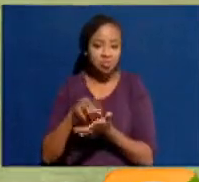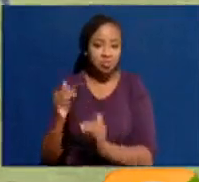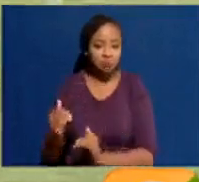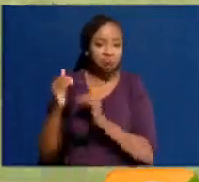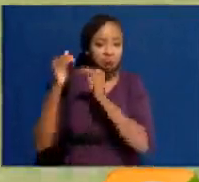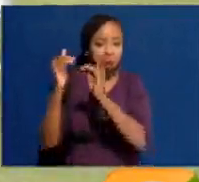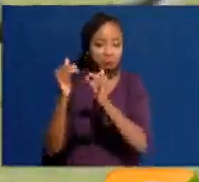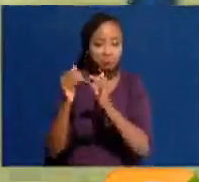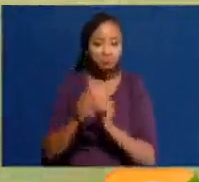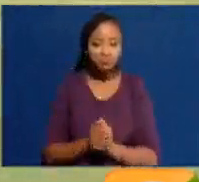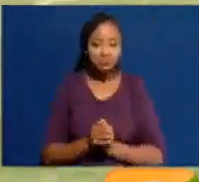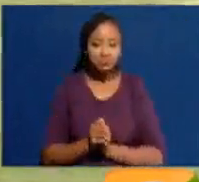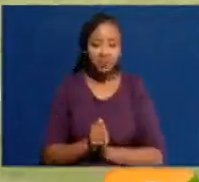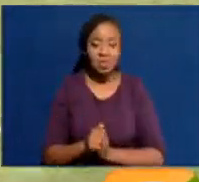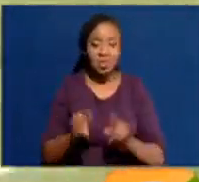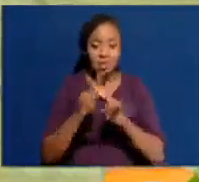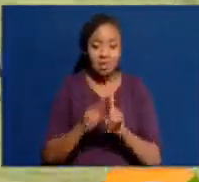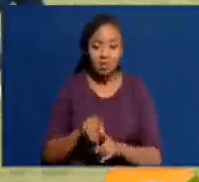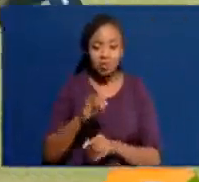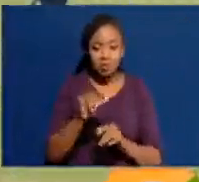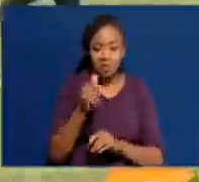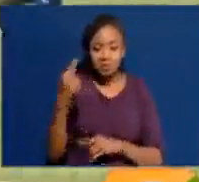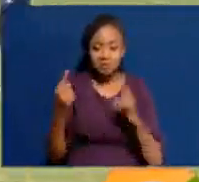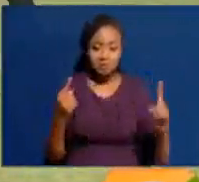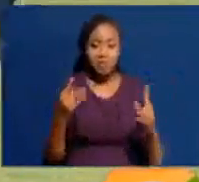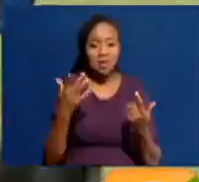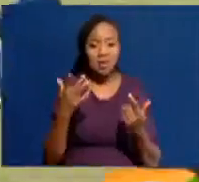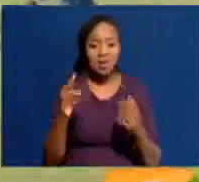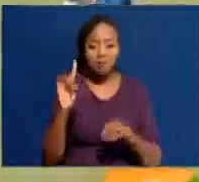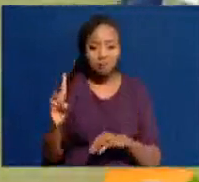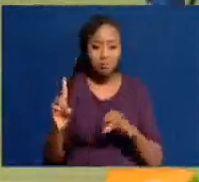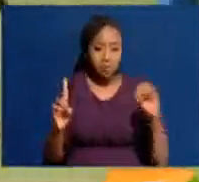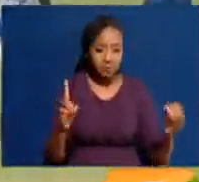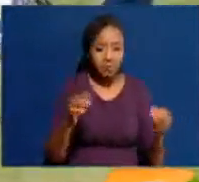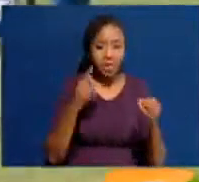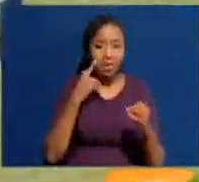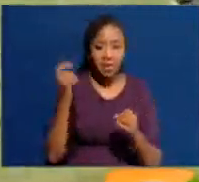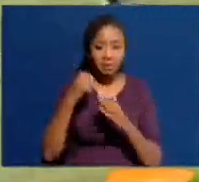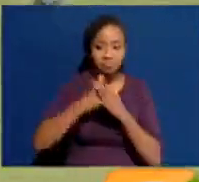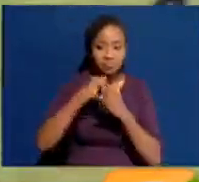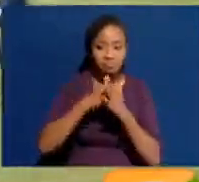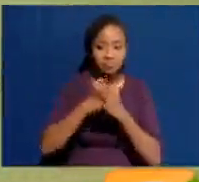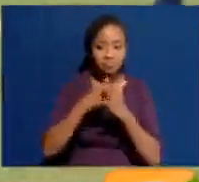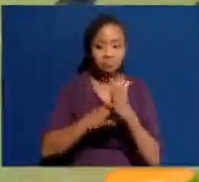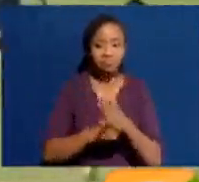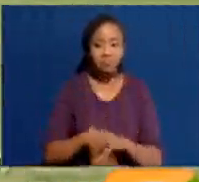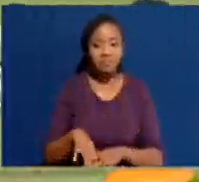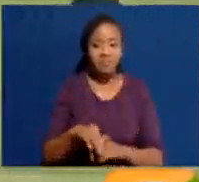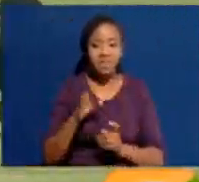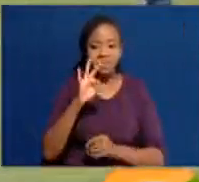Seal lead the log on goal difference from Shabana FC. Two teams are now fighting for the league title with three rounds to go.